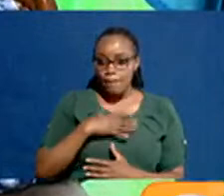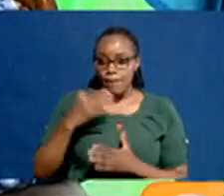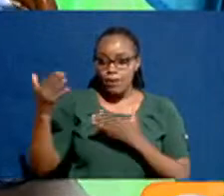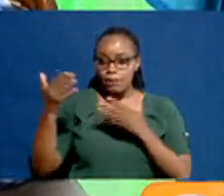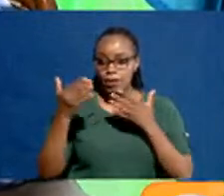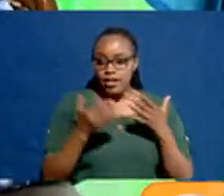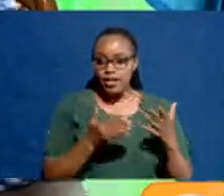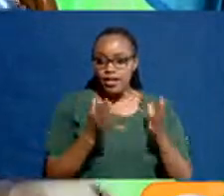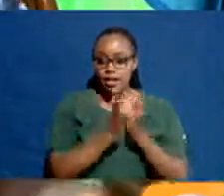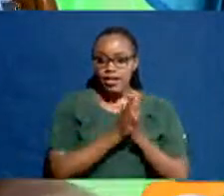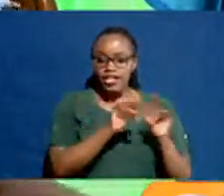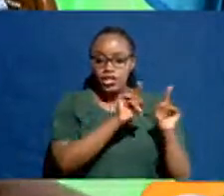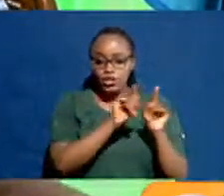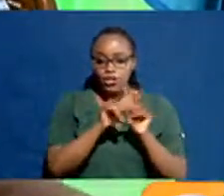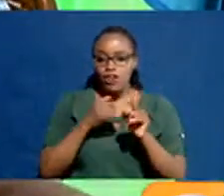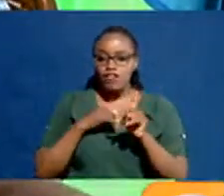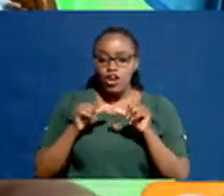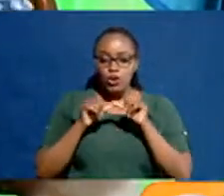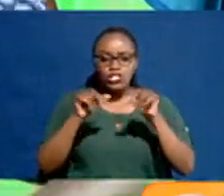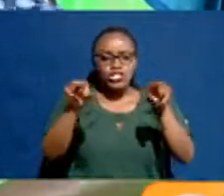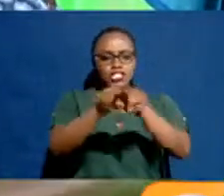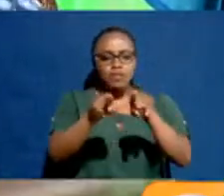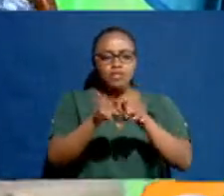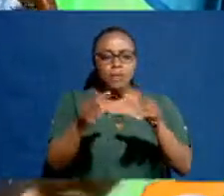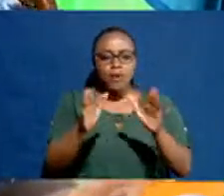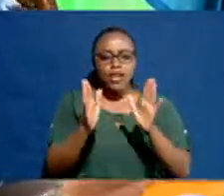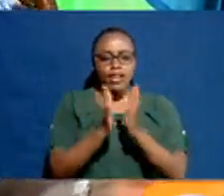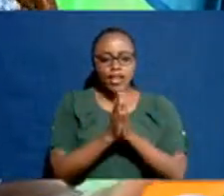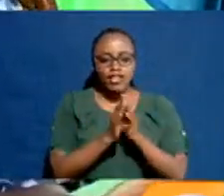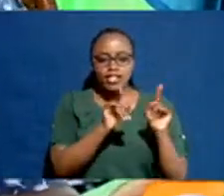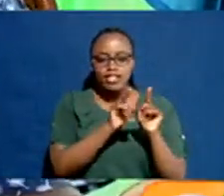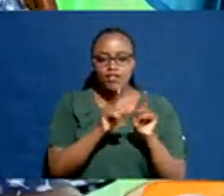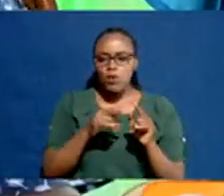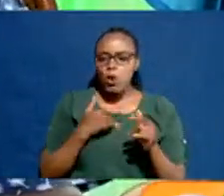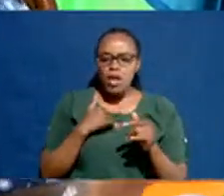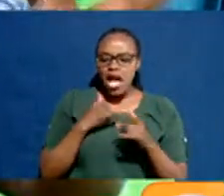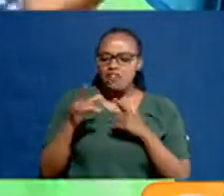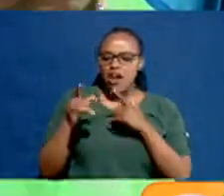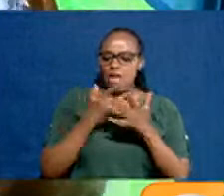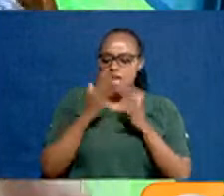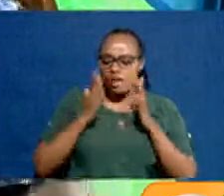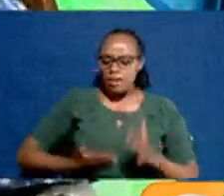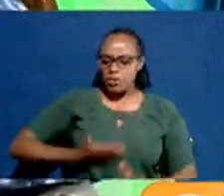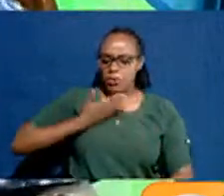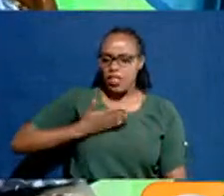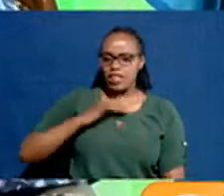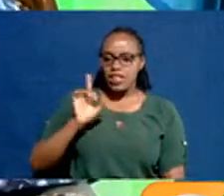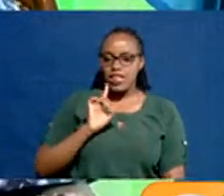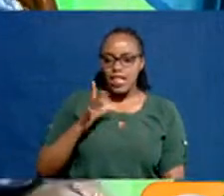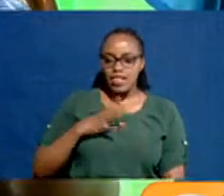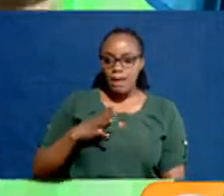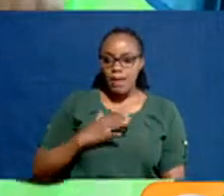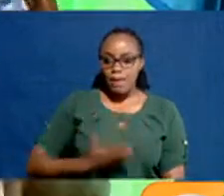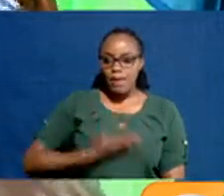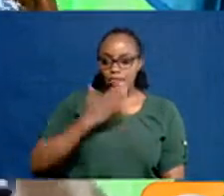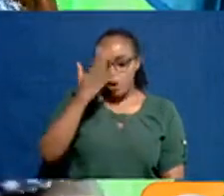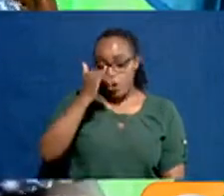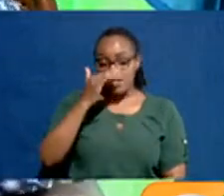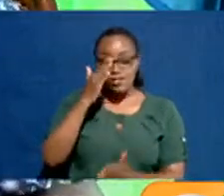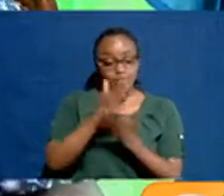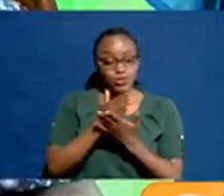Uji. But I embraced him because he reached out. We are not bitter with anybody. What people mistake with bitterness is the